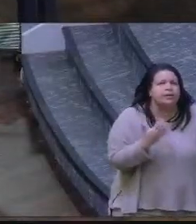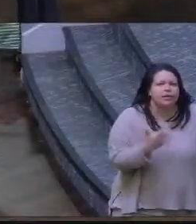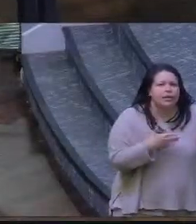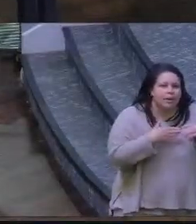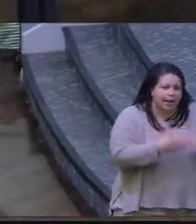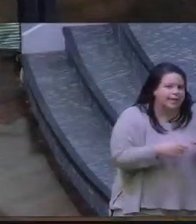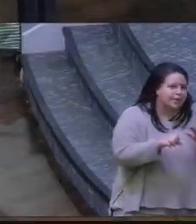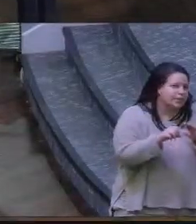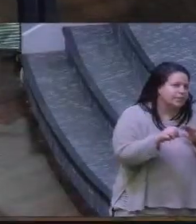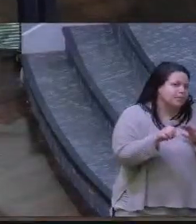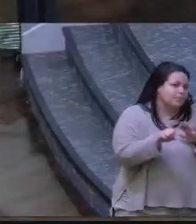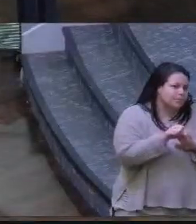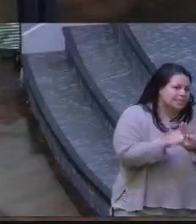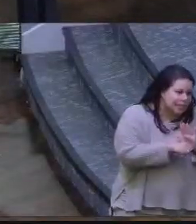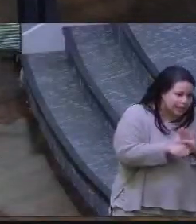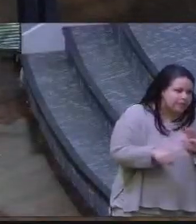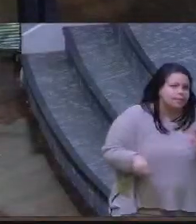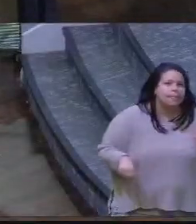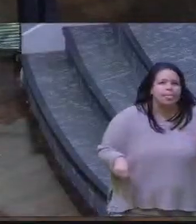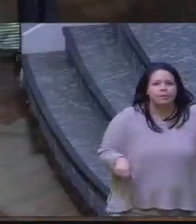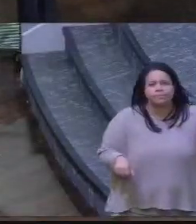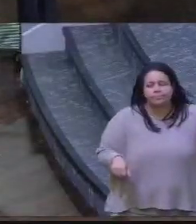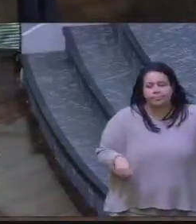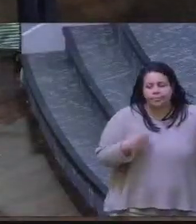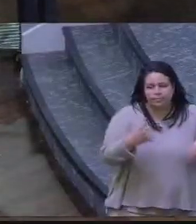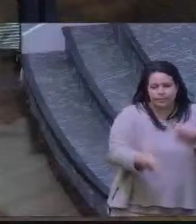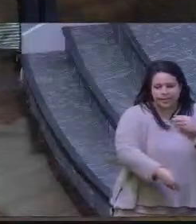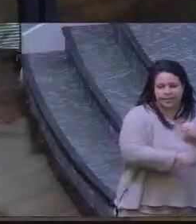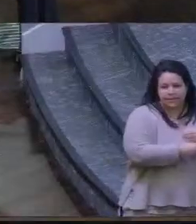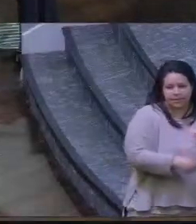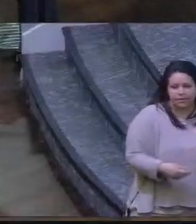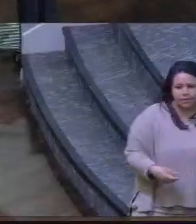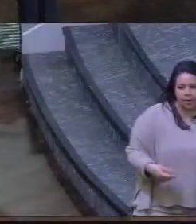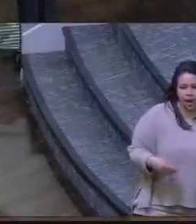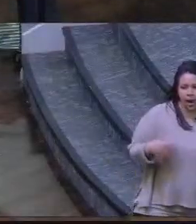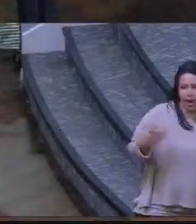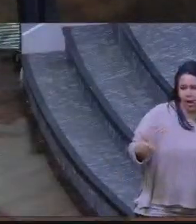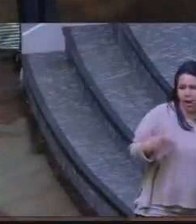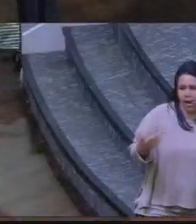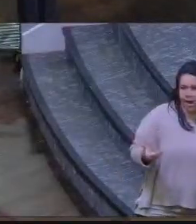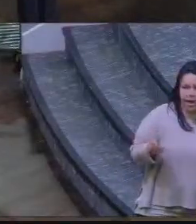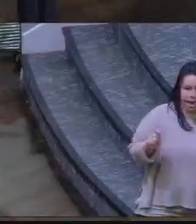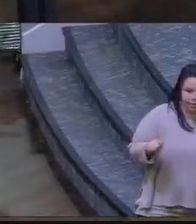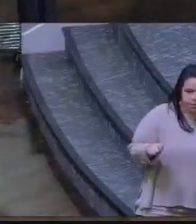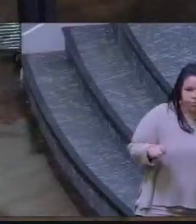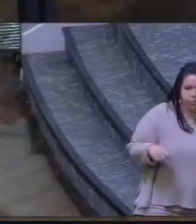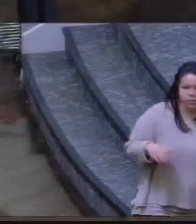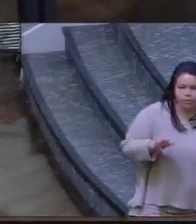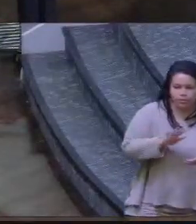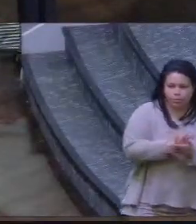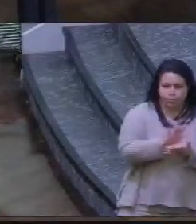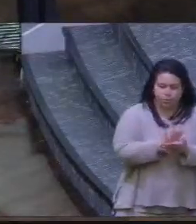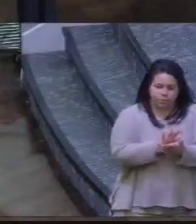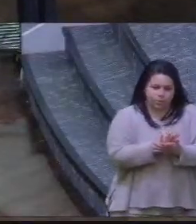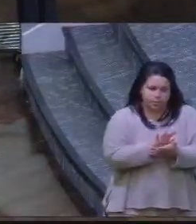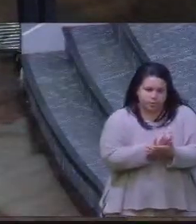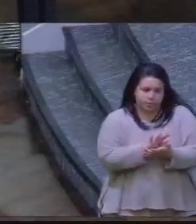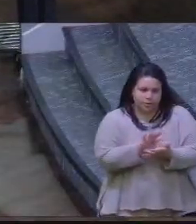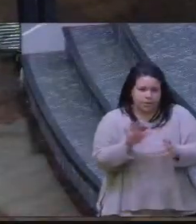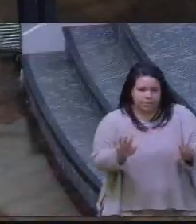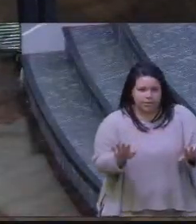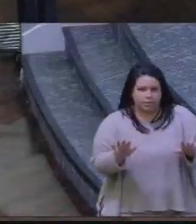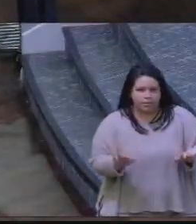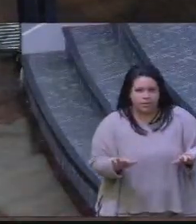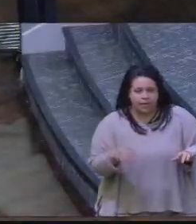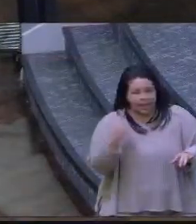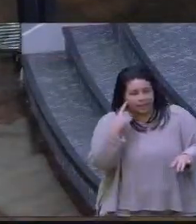really. I think they came out with some initial, like, what's considered, you know, an eligible school, and then they've kind of, I think it affected more than they